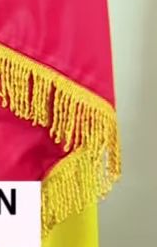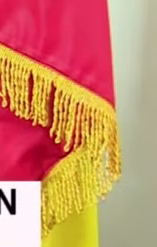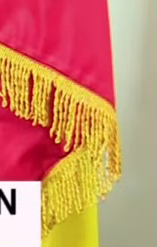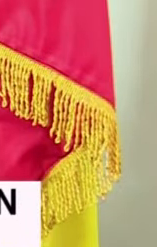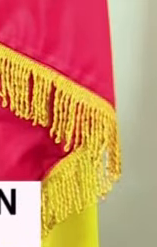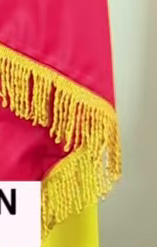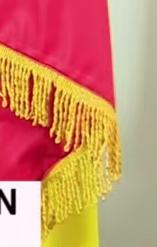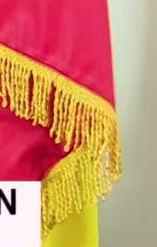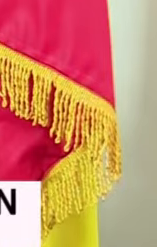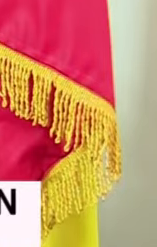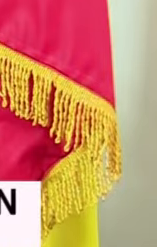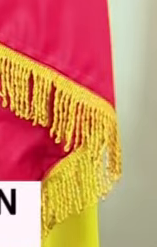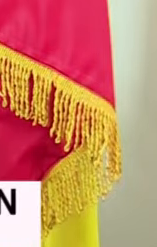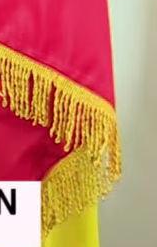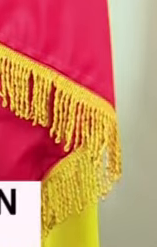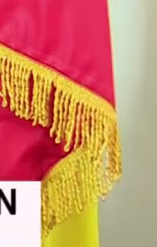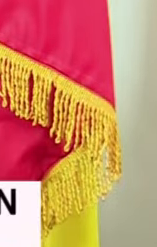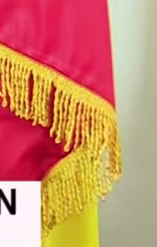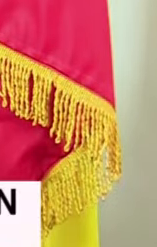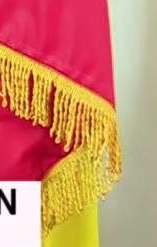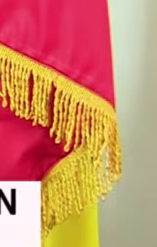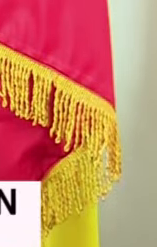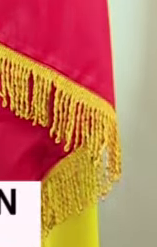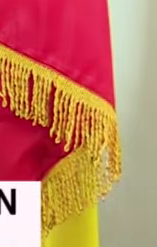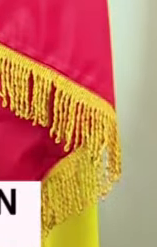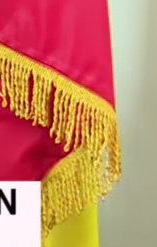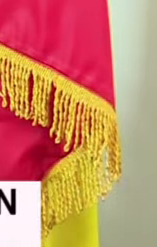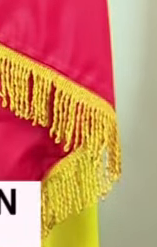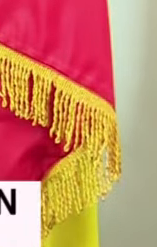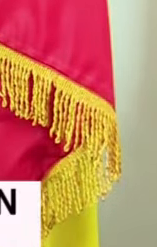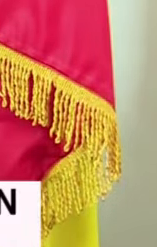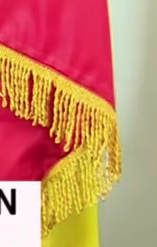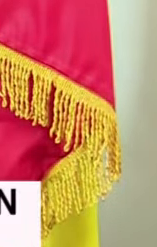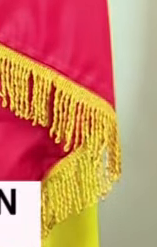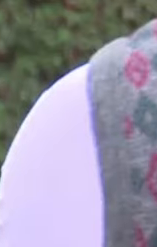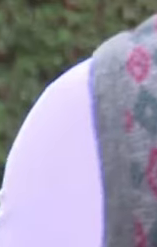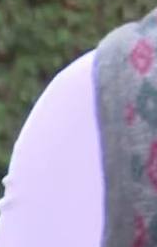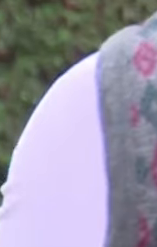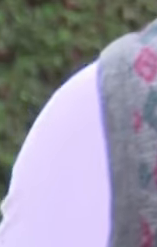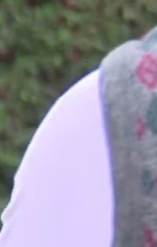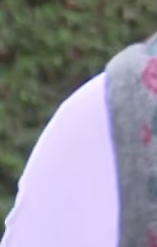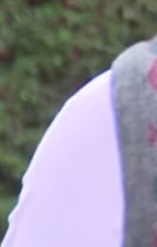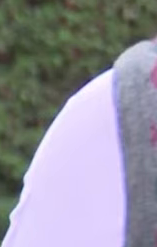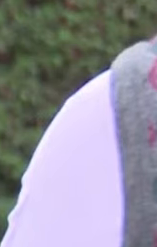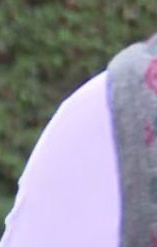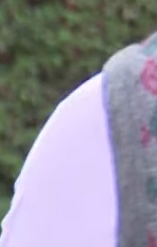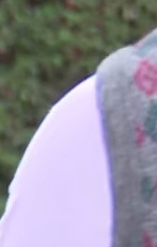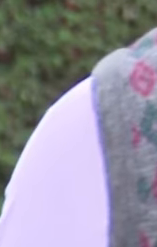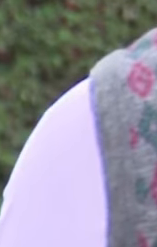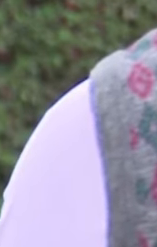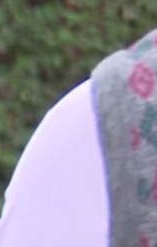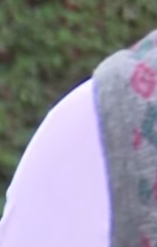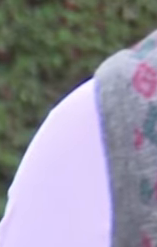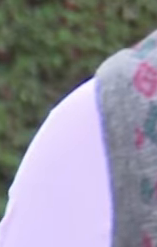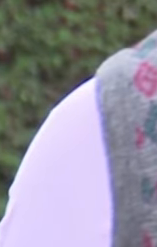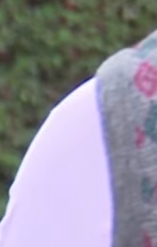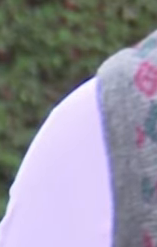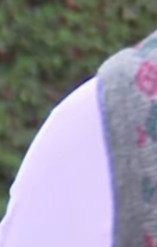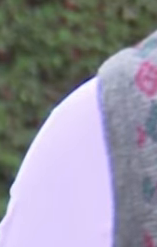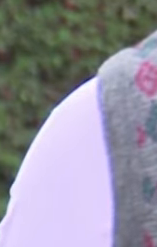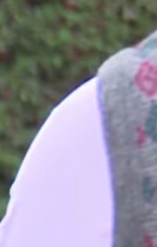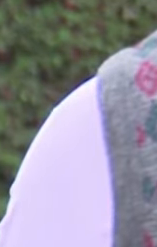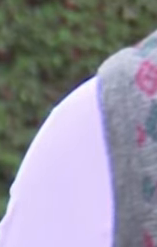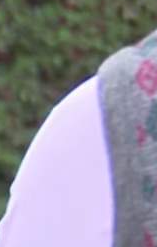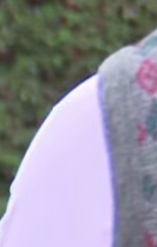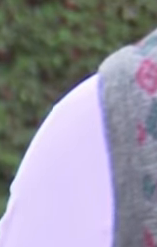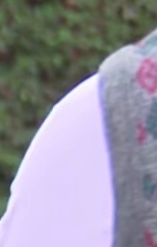is laughable. Why would we pay when we have nominated them as SEC? The Conservative Party has been represented in